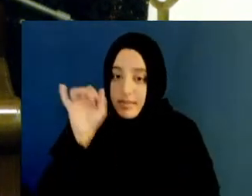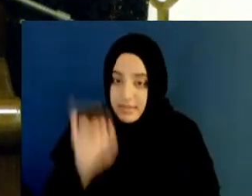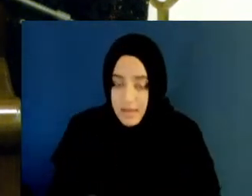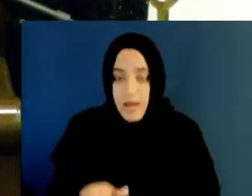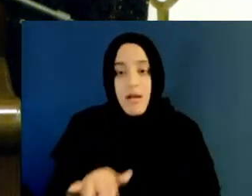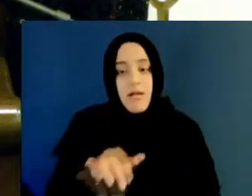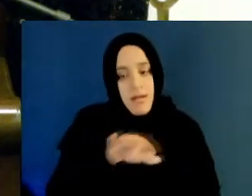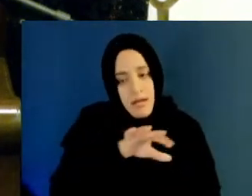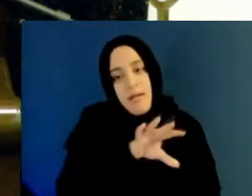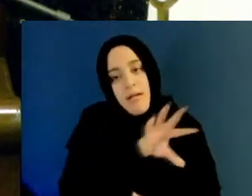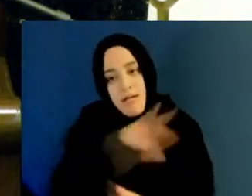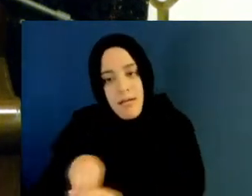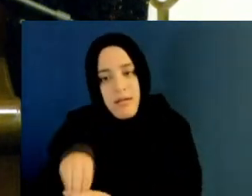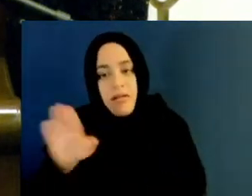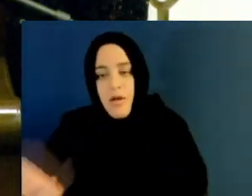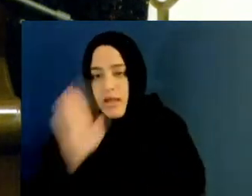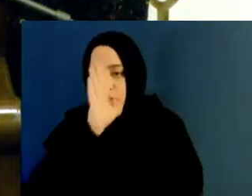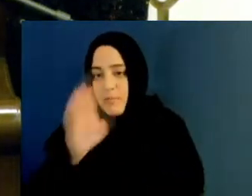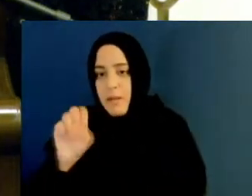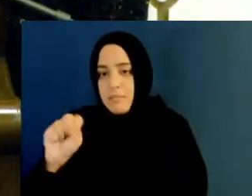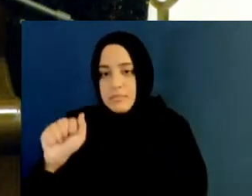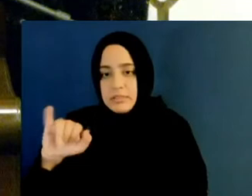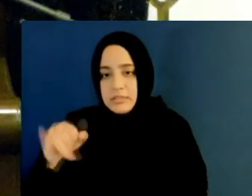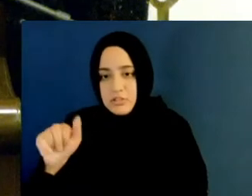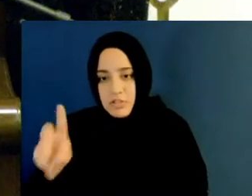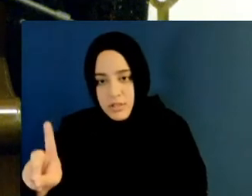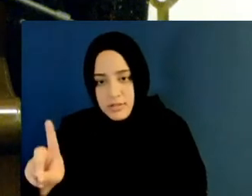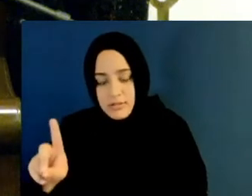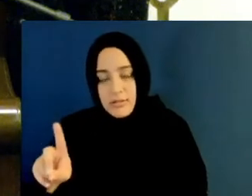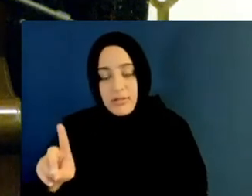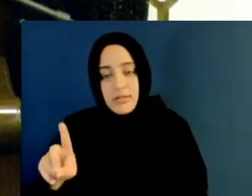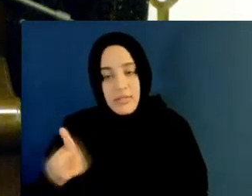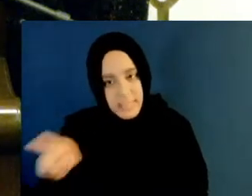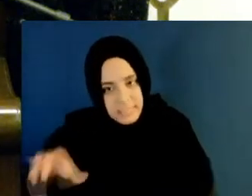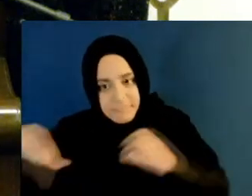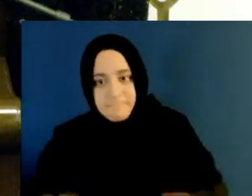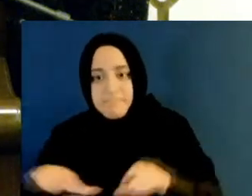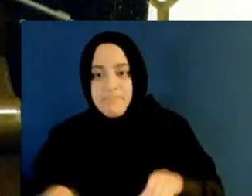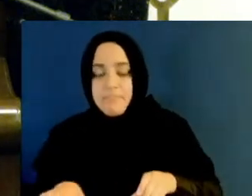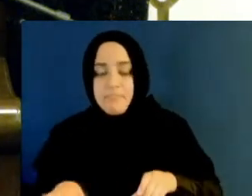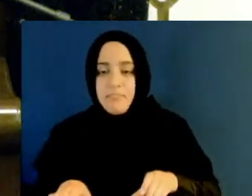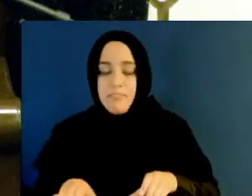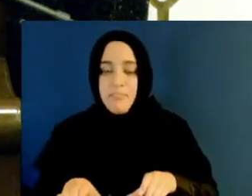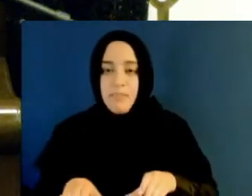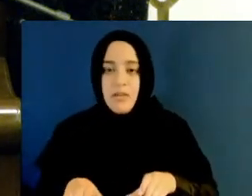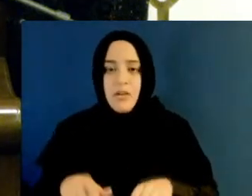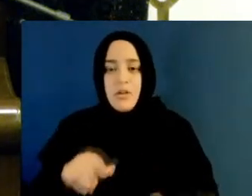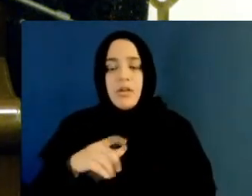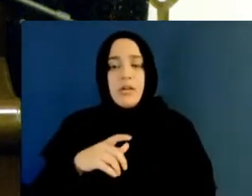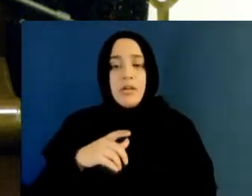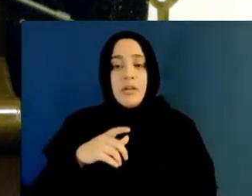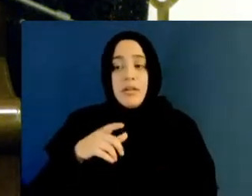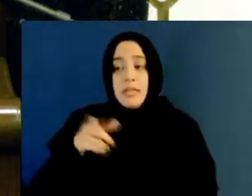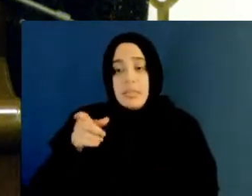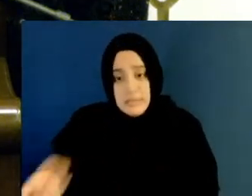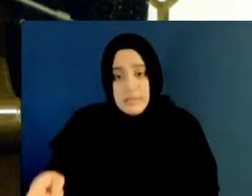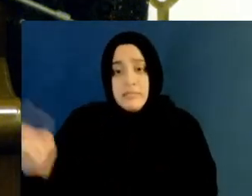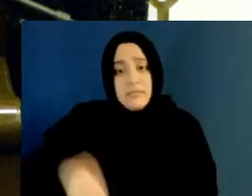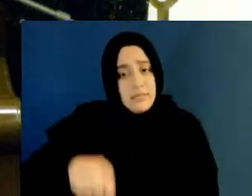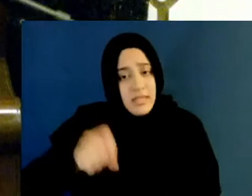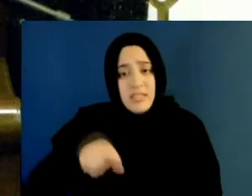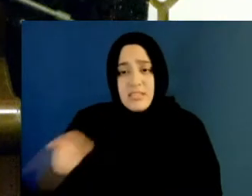here. And do not take anything less from his sickness. He was sick and he